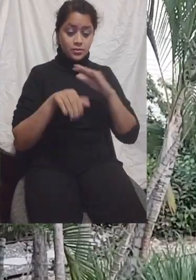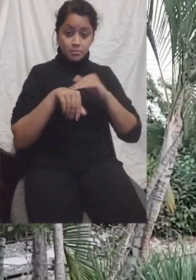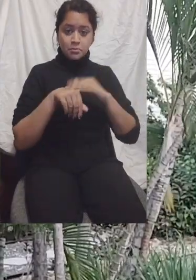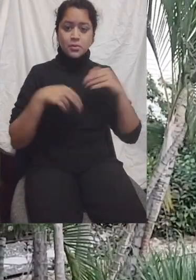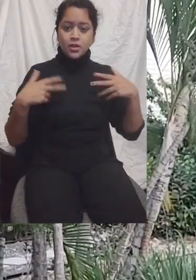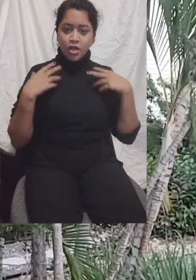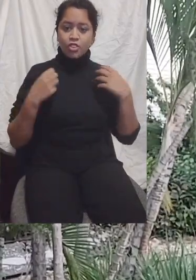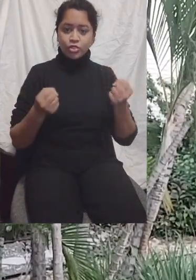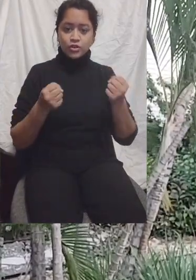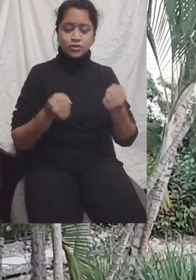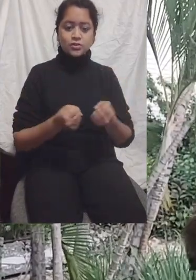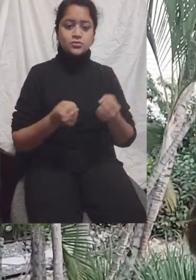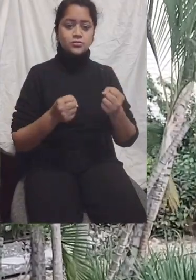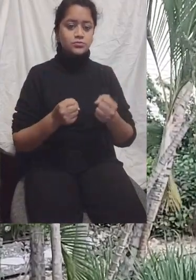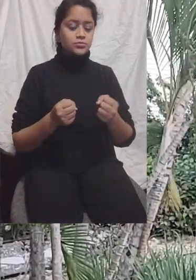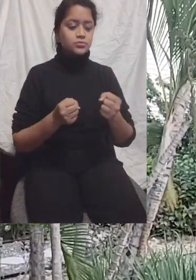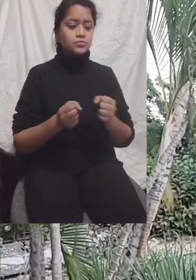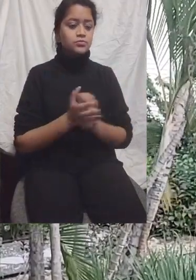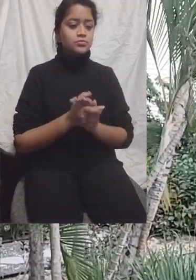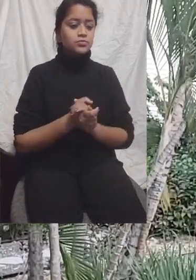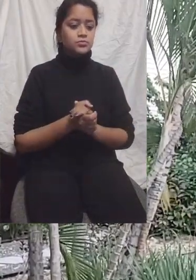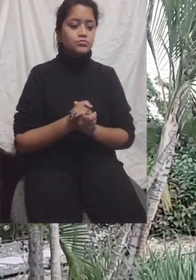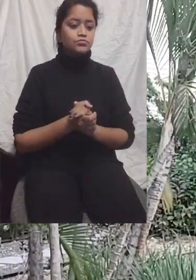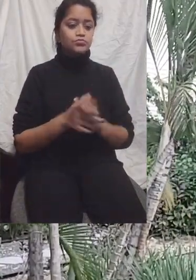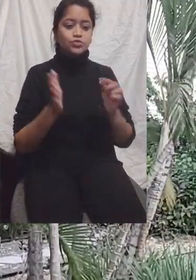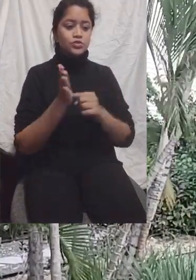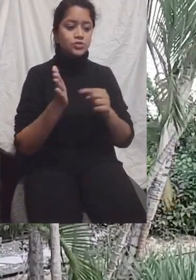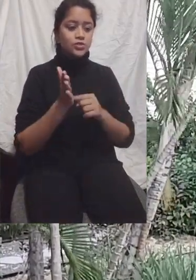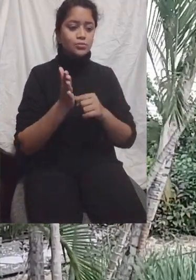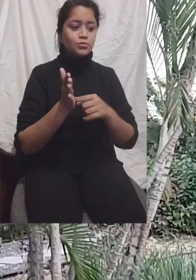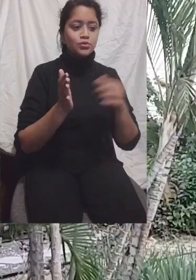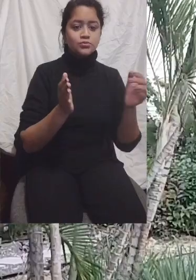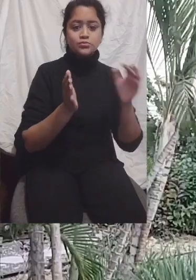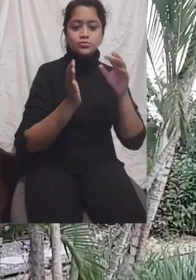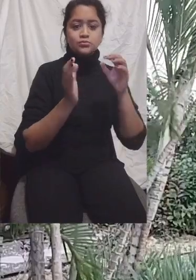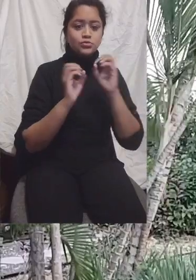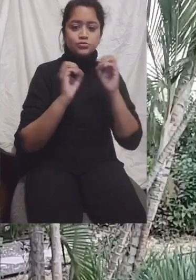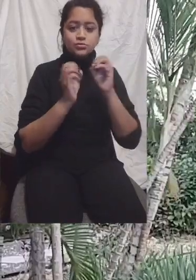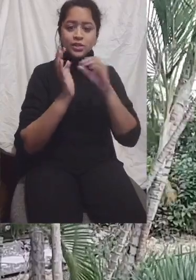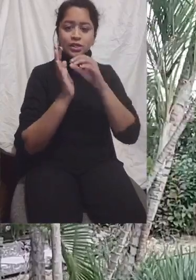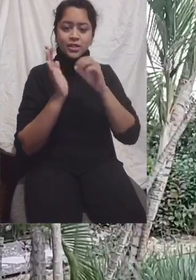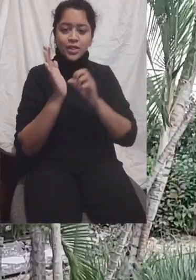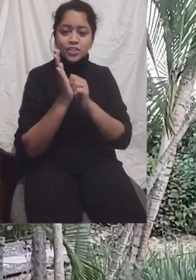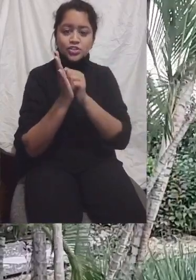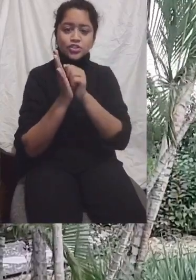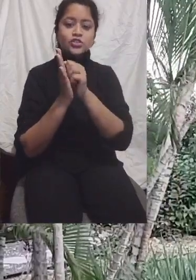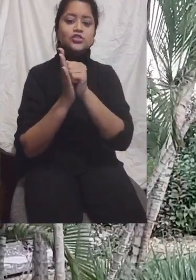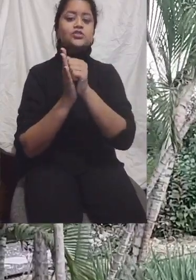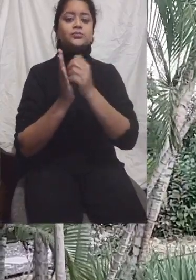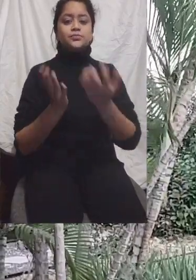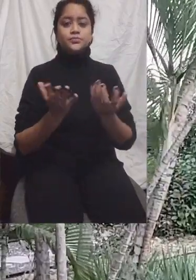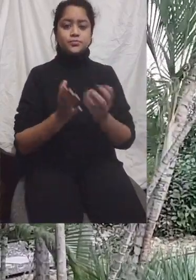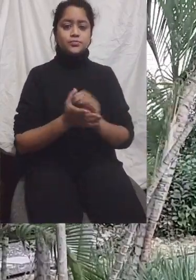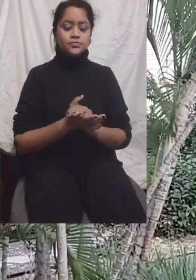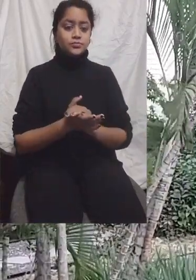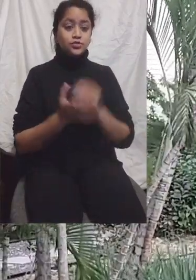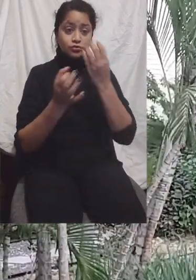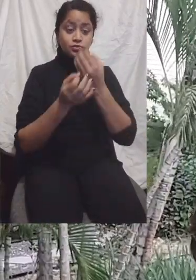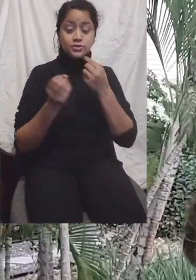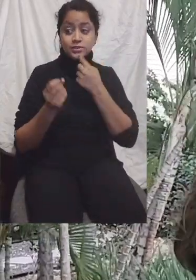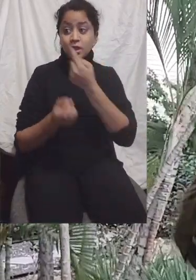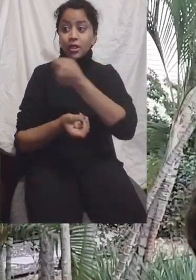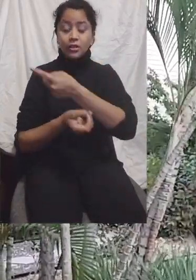also the surgeries makes the pet healthier, it prevents cancer and things like that. So it would be